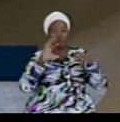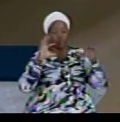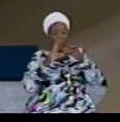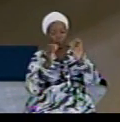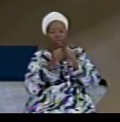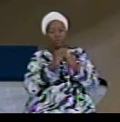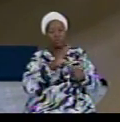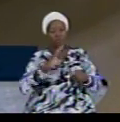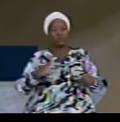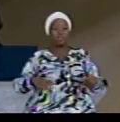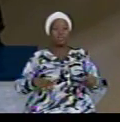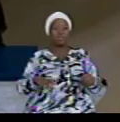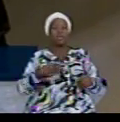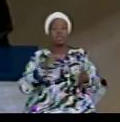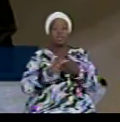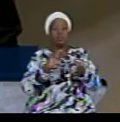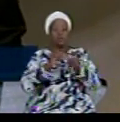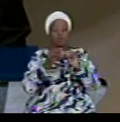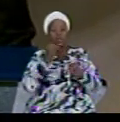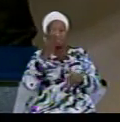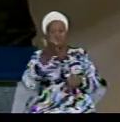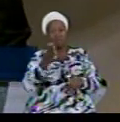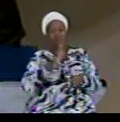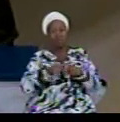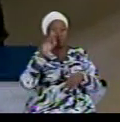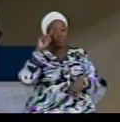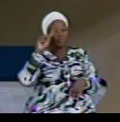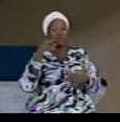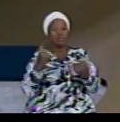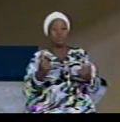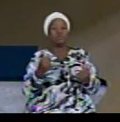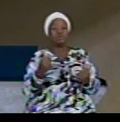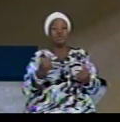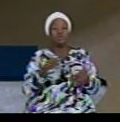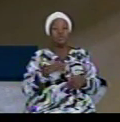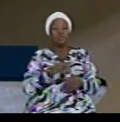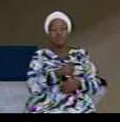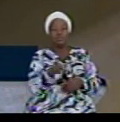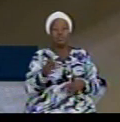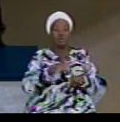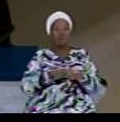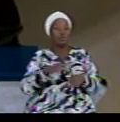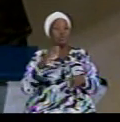is on your screen right now. Those on radio,